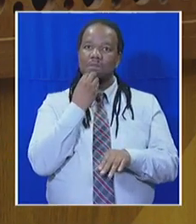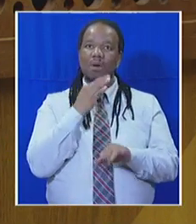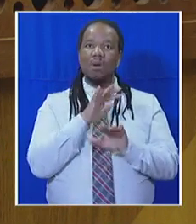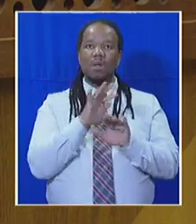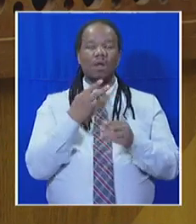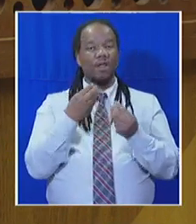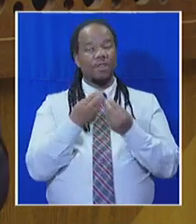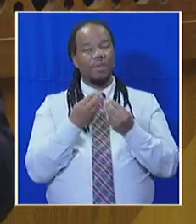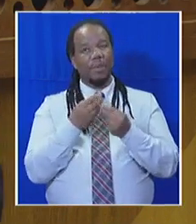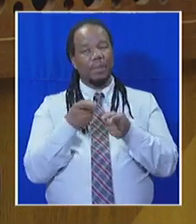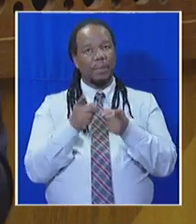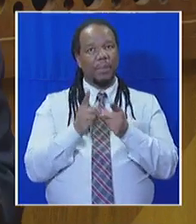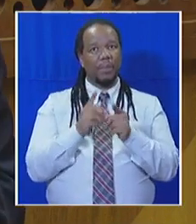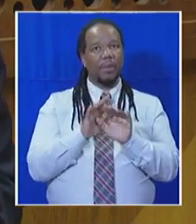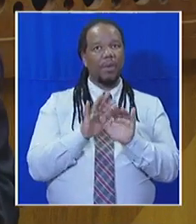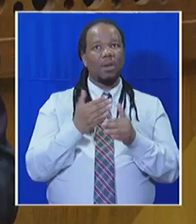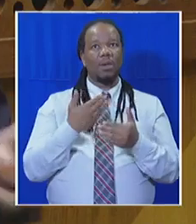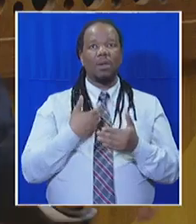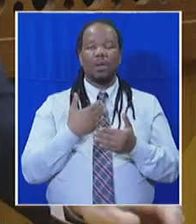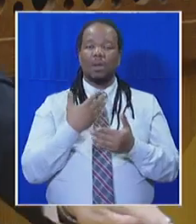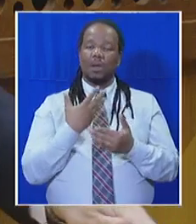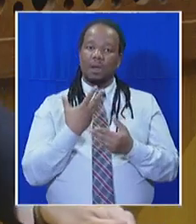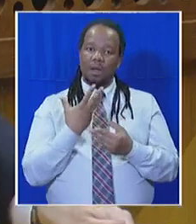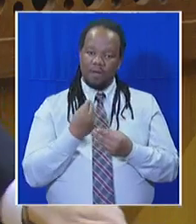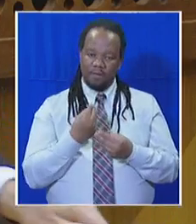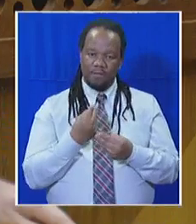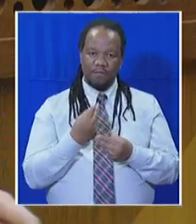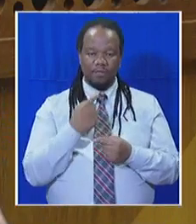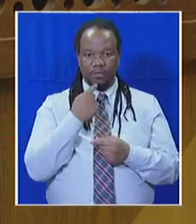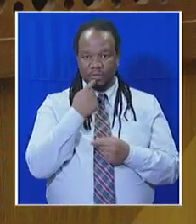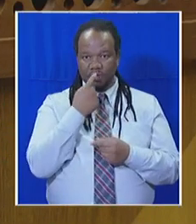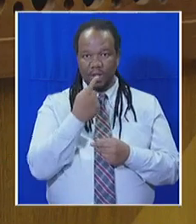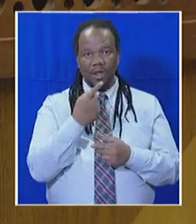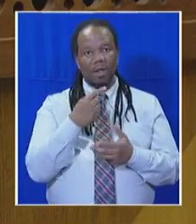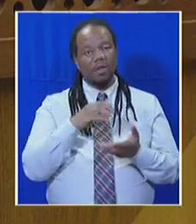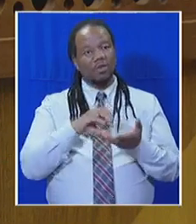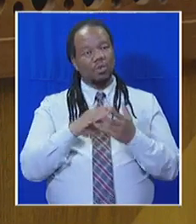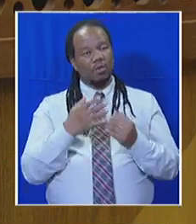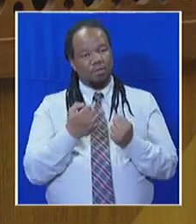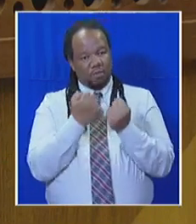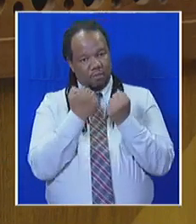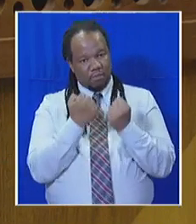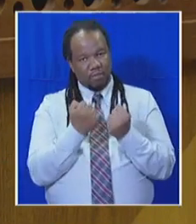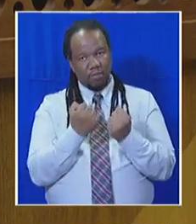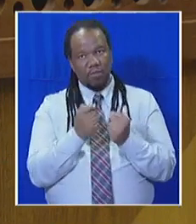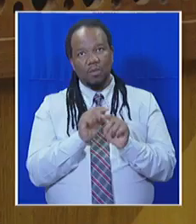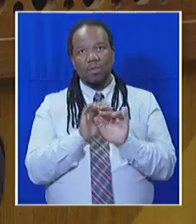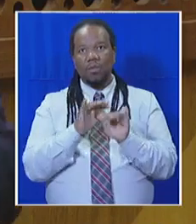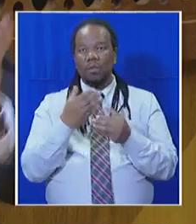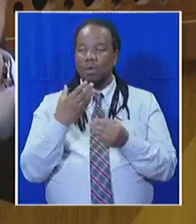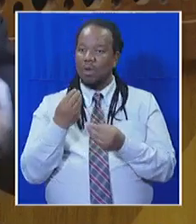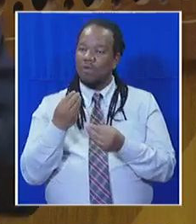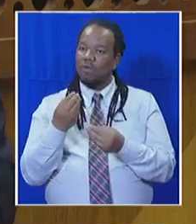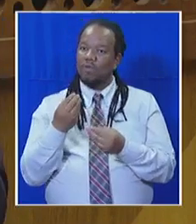flags. And yet it took significant effort, and I have to say a thick skin, just to achieve a note with